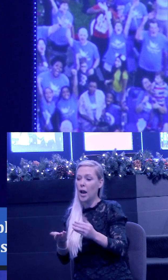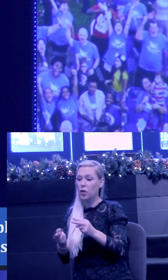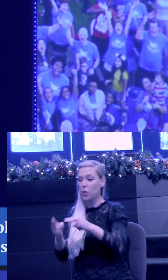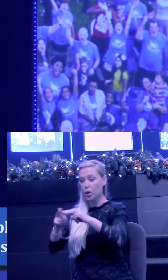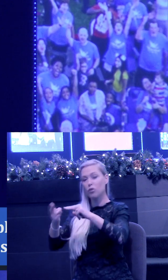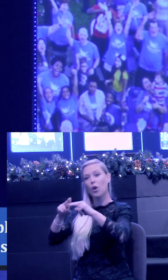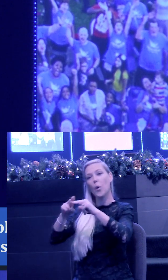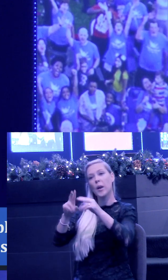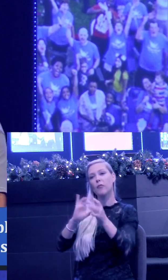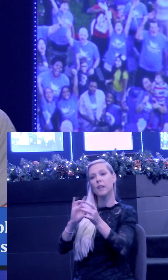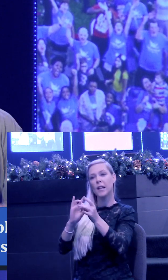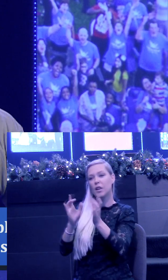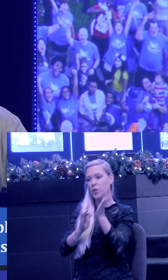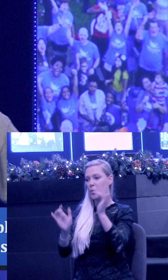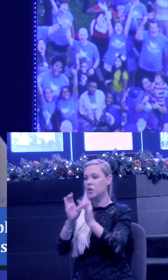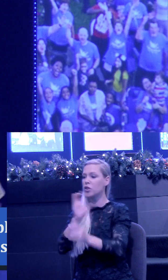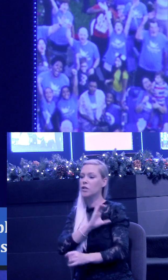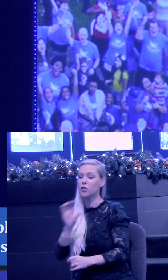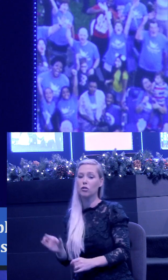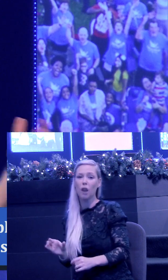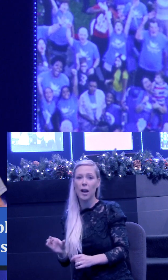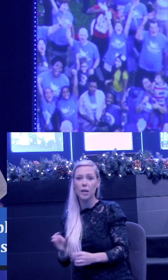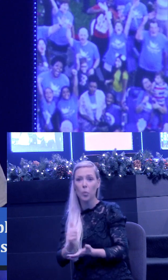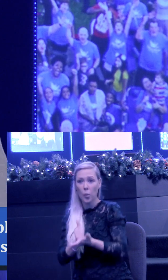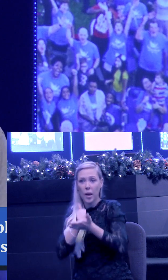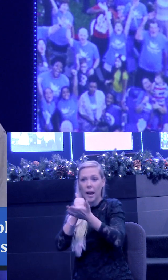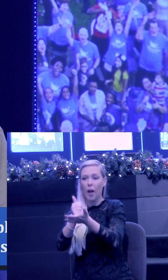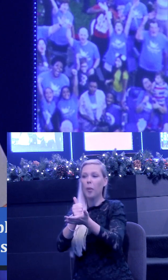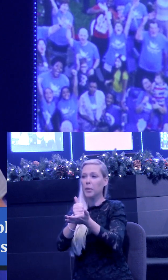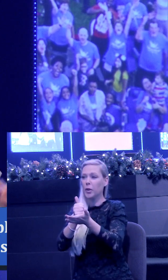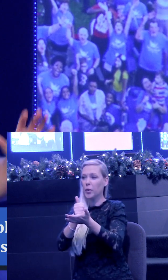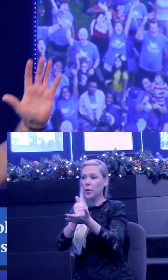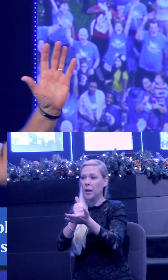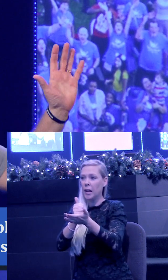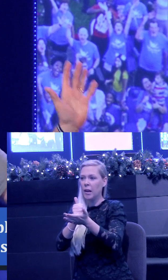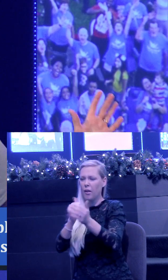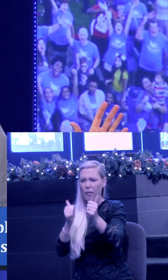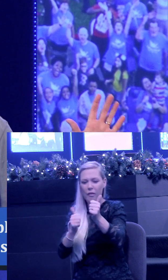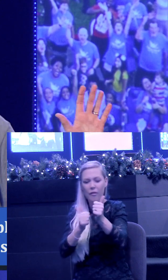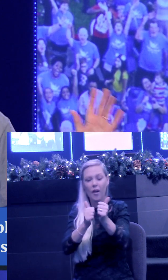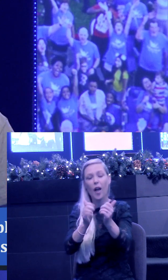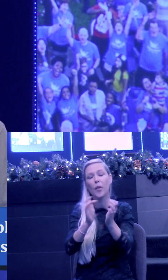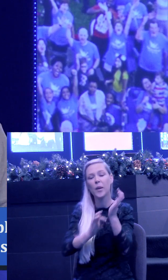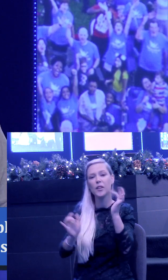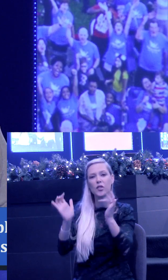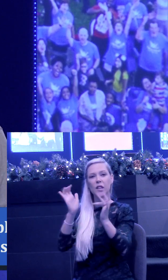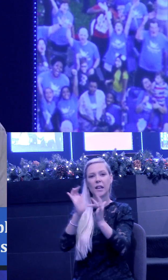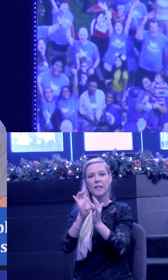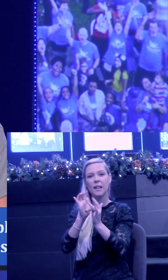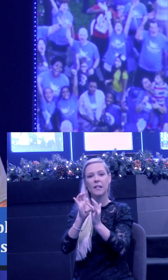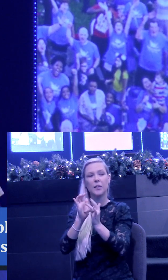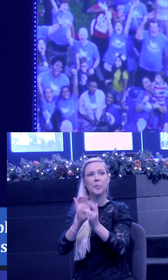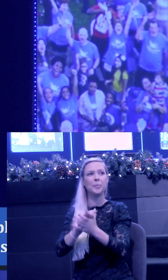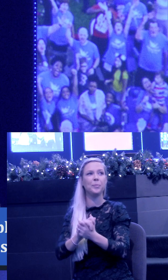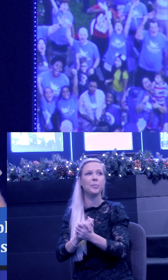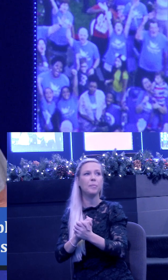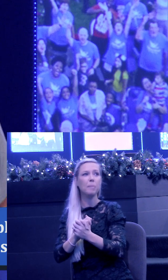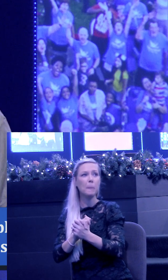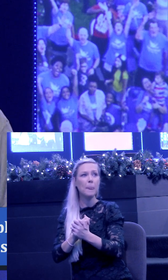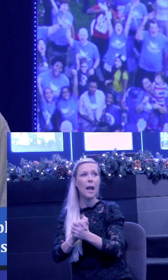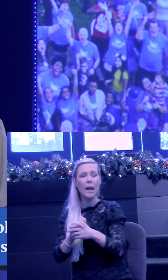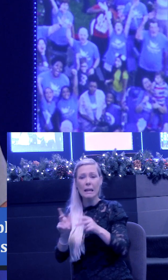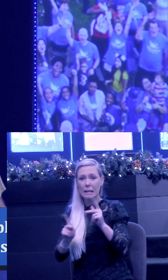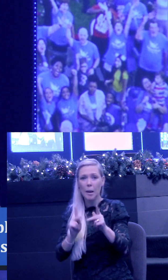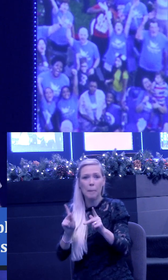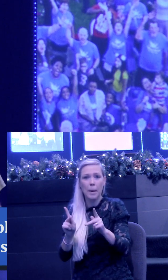journey, we want to help you to take the next step and the next step. And there's longtime seasoned followers of Jesus that are part of Community. Some people that are,